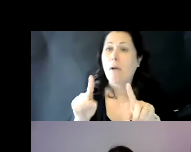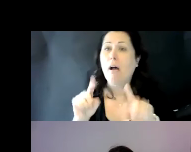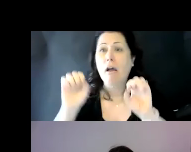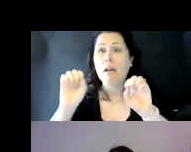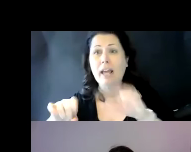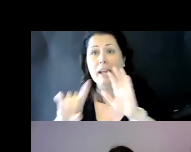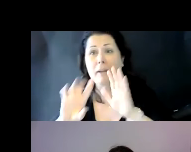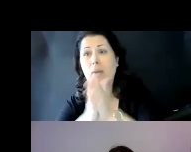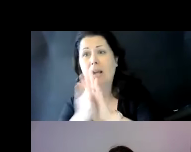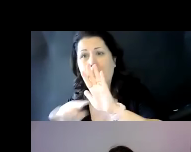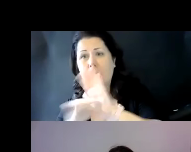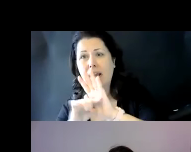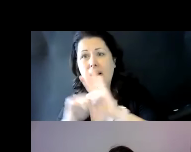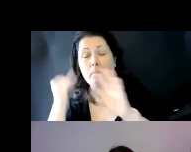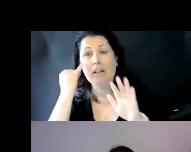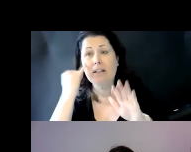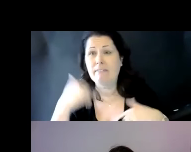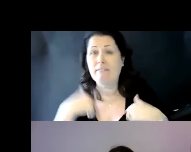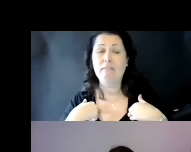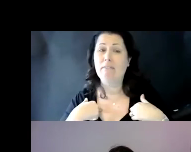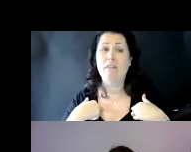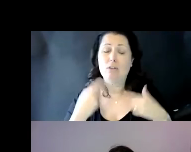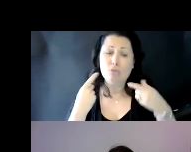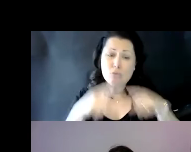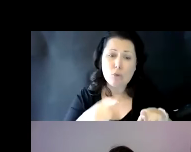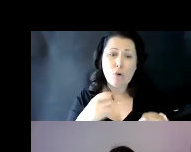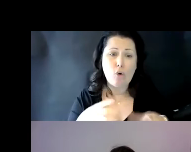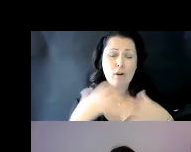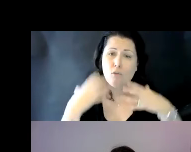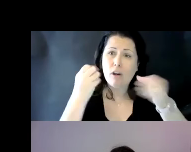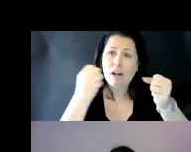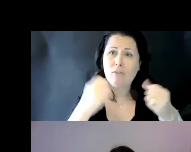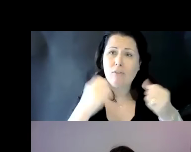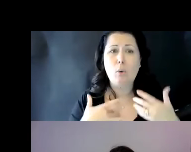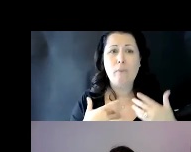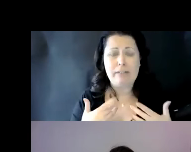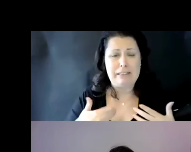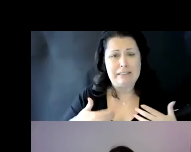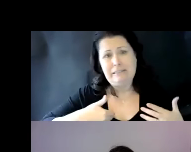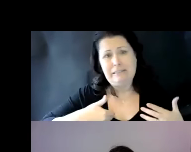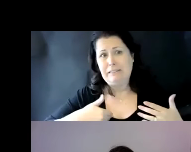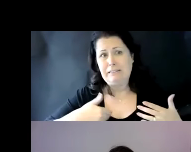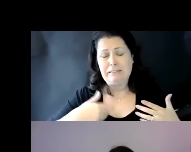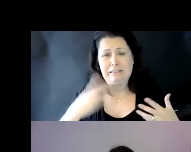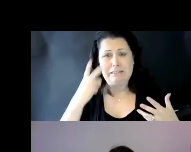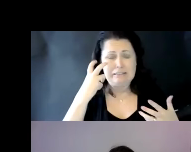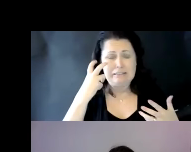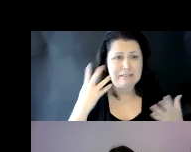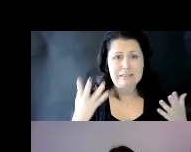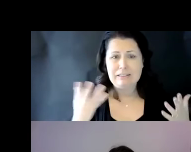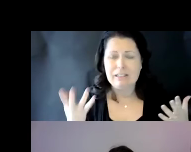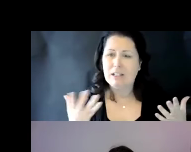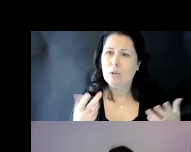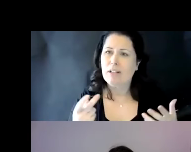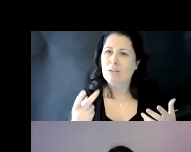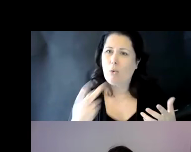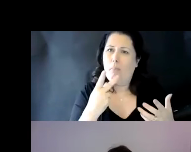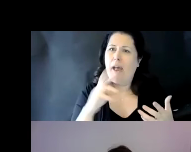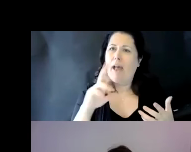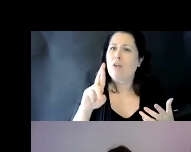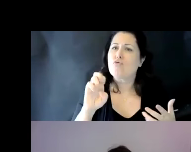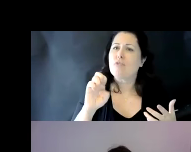if you don't have a little bit of self-doubt in your recovery, you get complacent, and that's when you might fall and relapse. So there's a bit of a problem